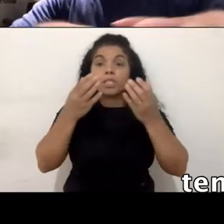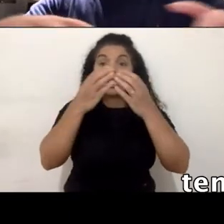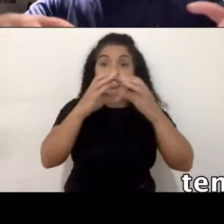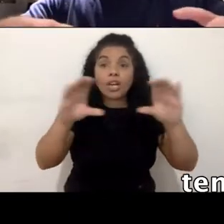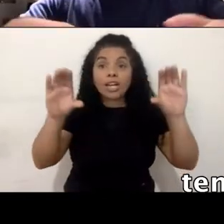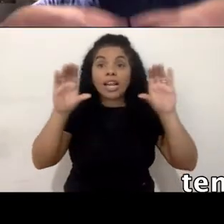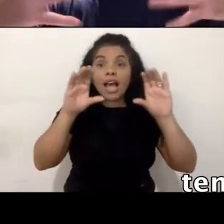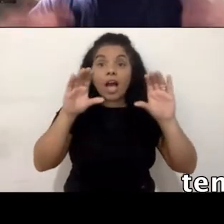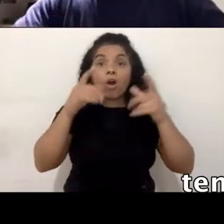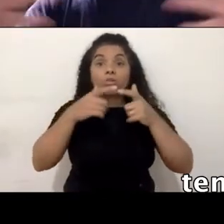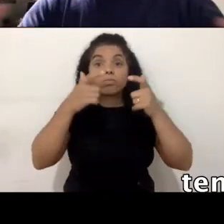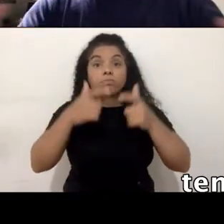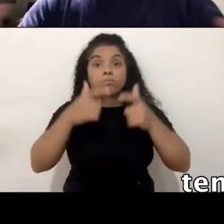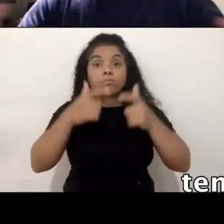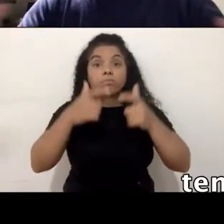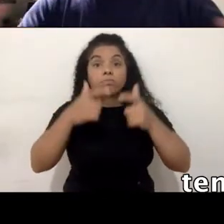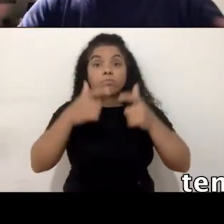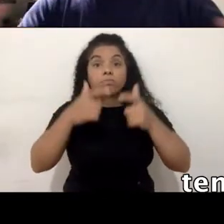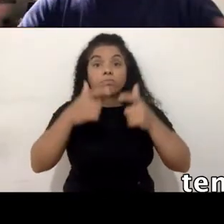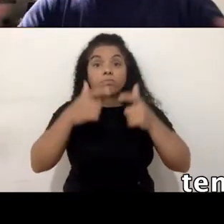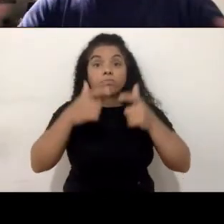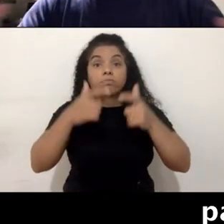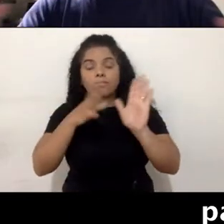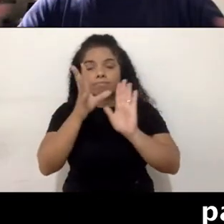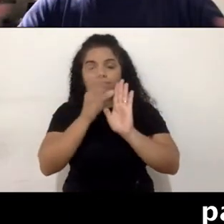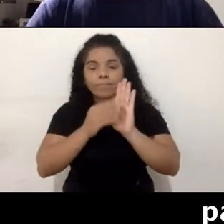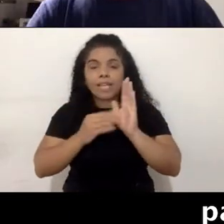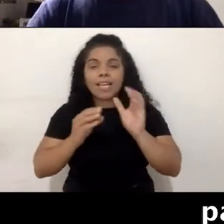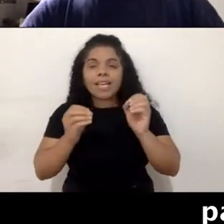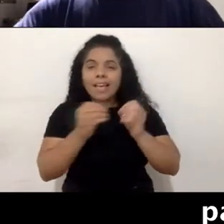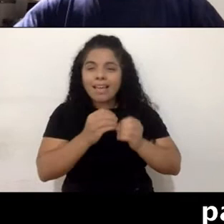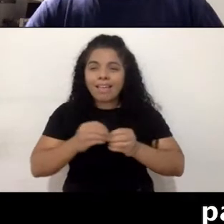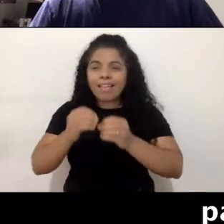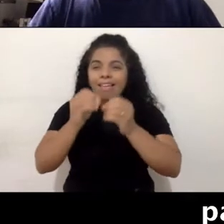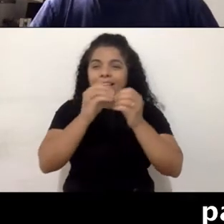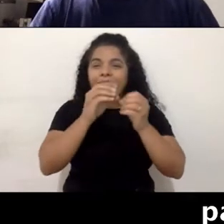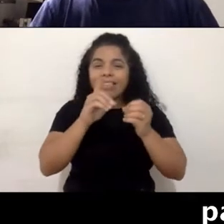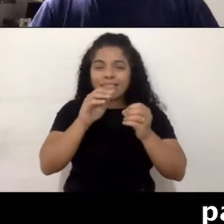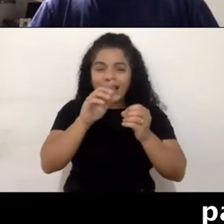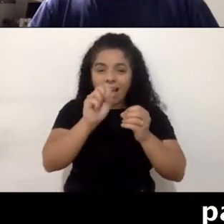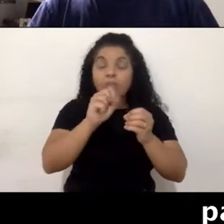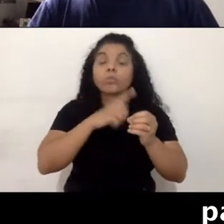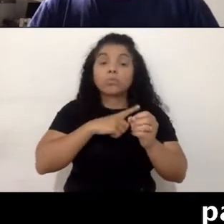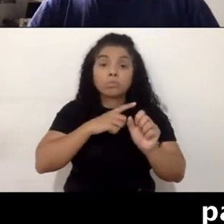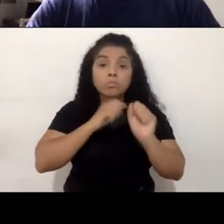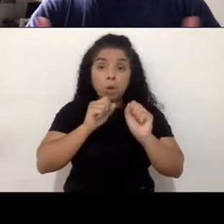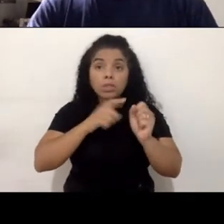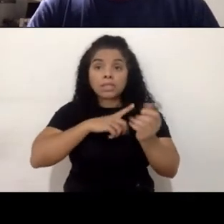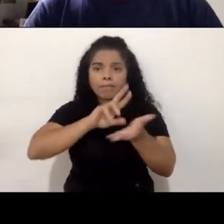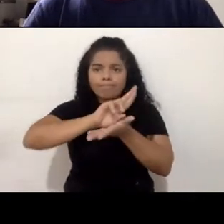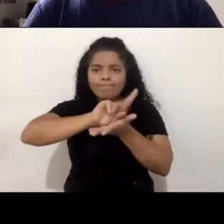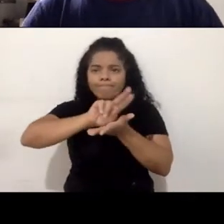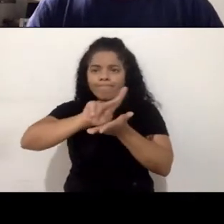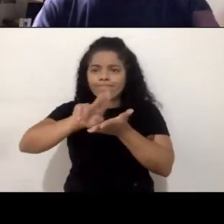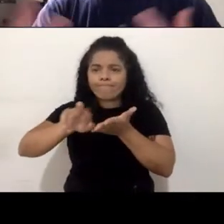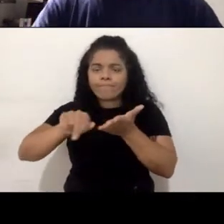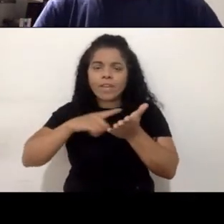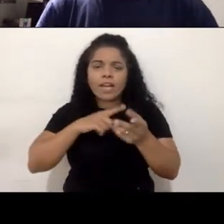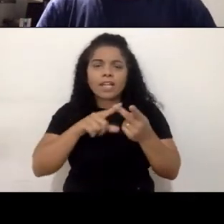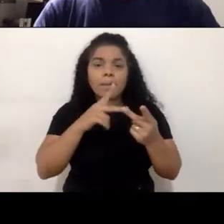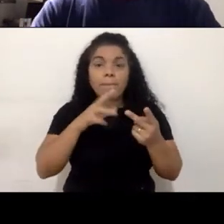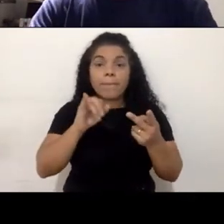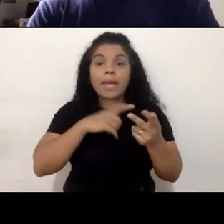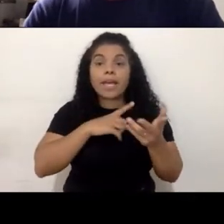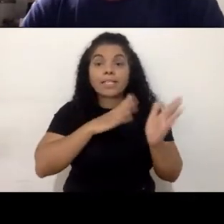it's some pieces. It's a lot of pieces that you can use to run applications on, but how you use it